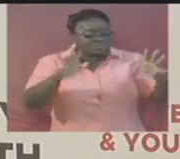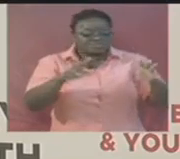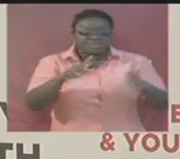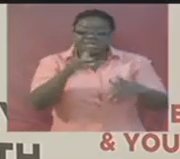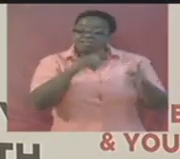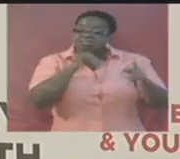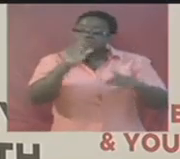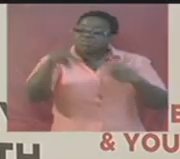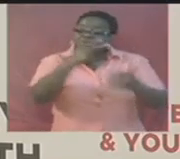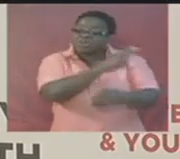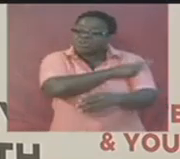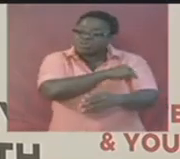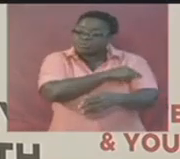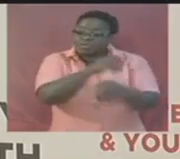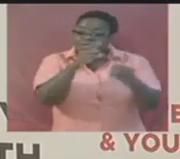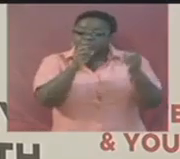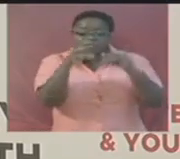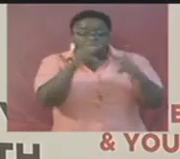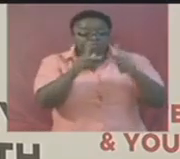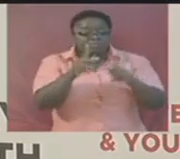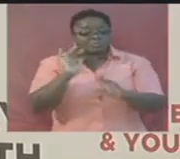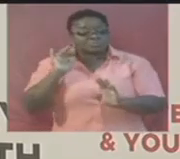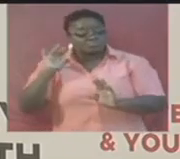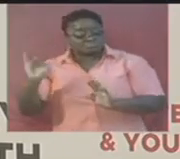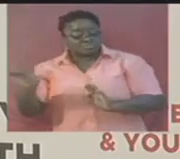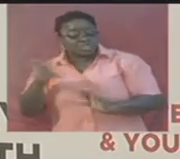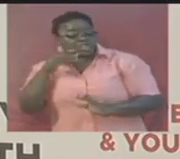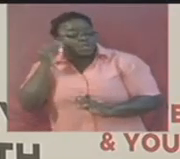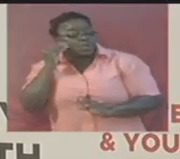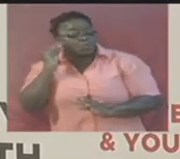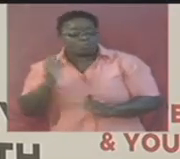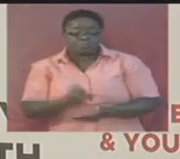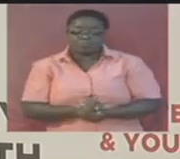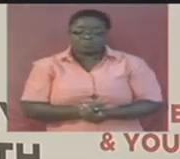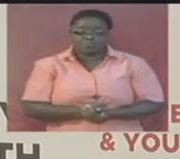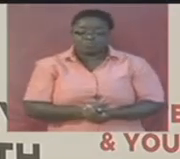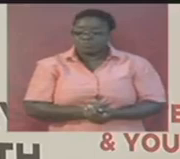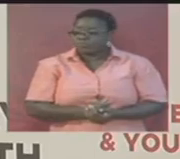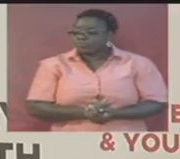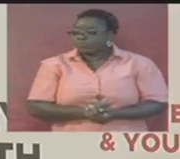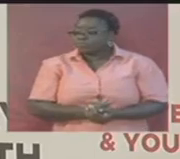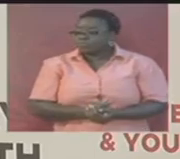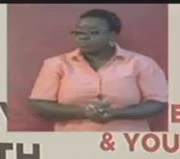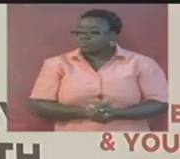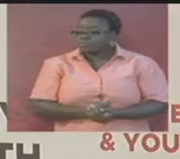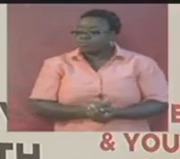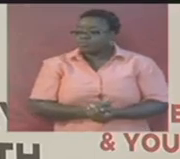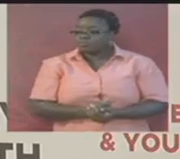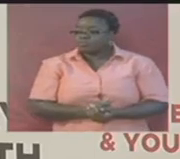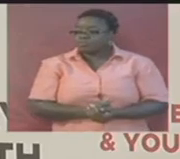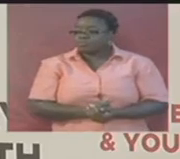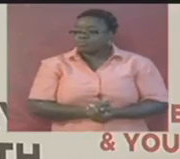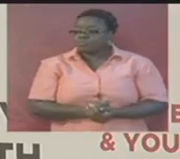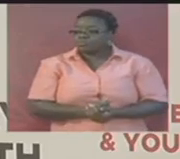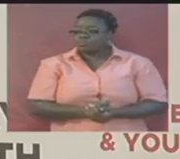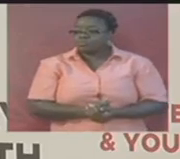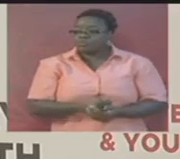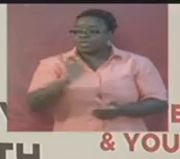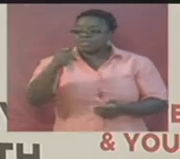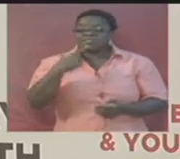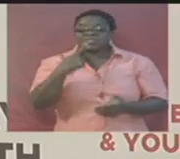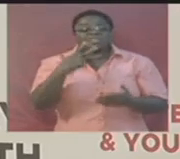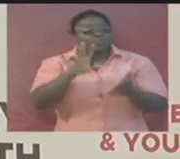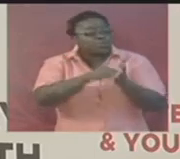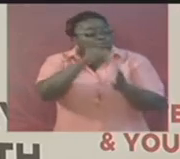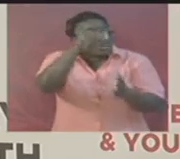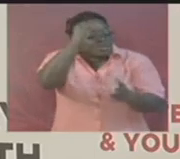more and more people are going to take up the vaccine. So I think that yes, I would say that that's what we have